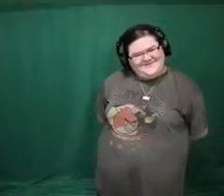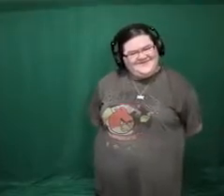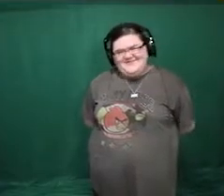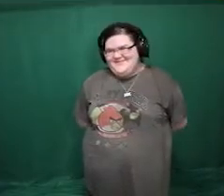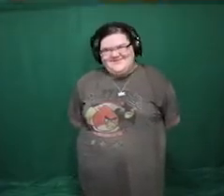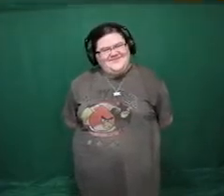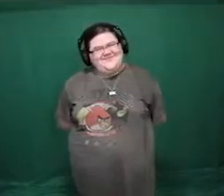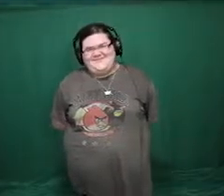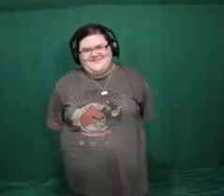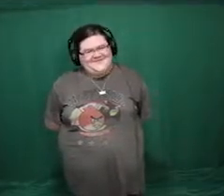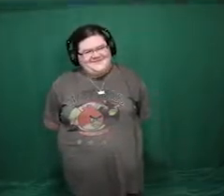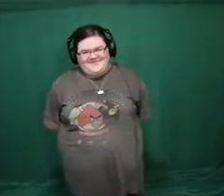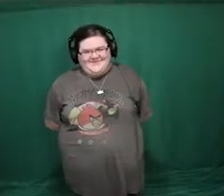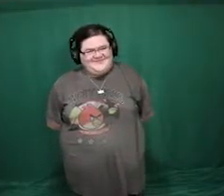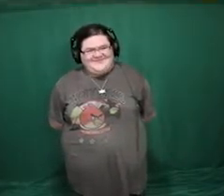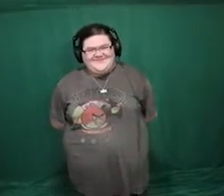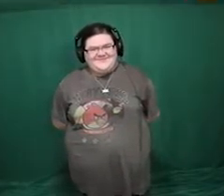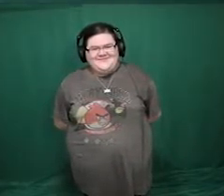round.